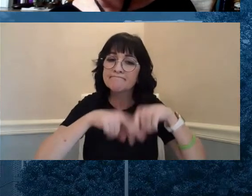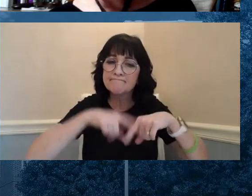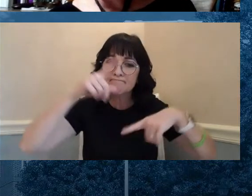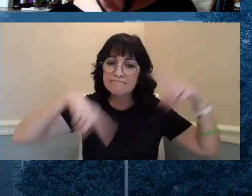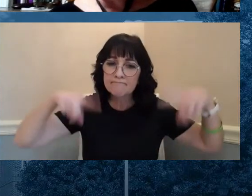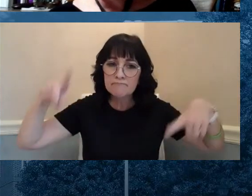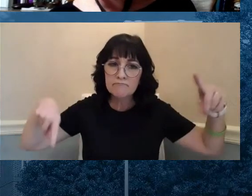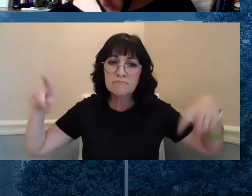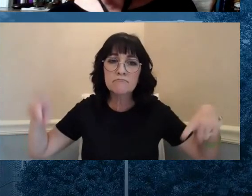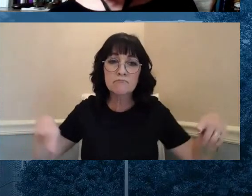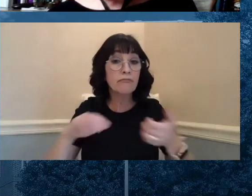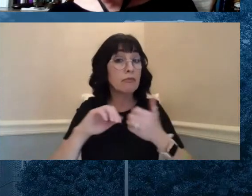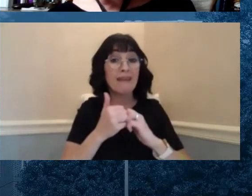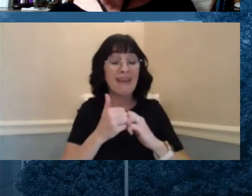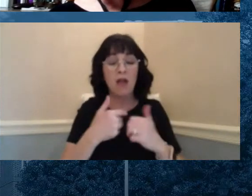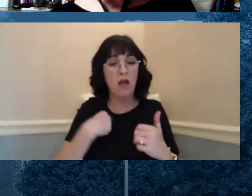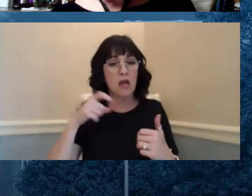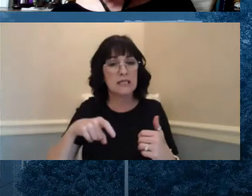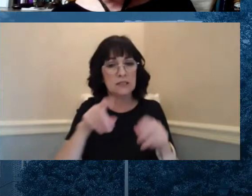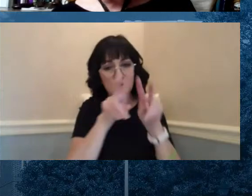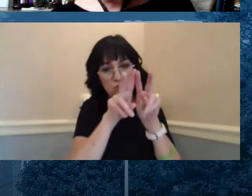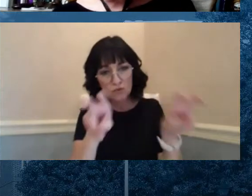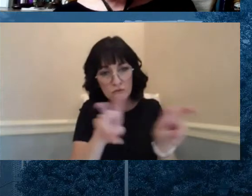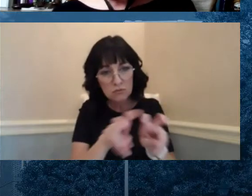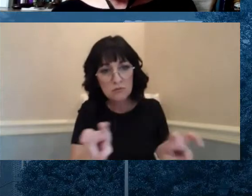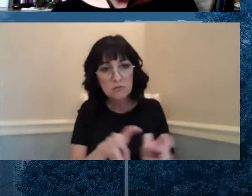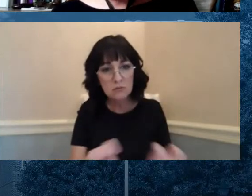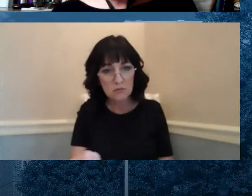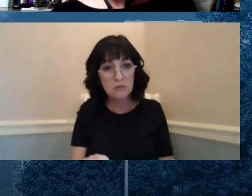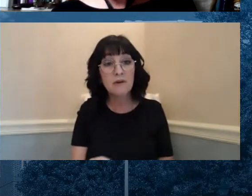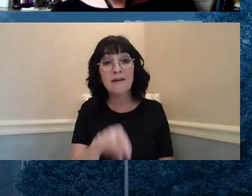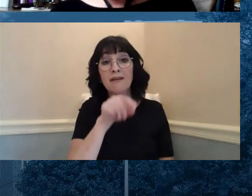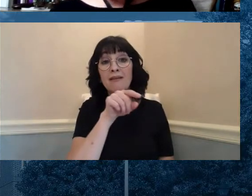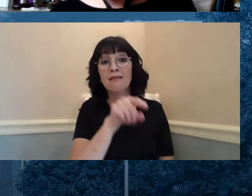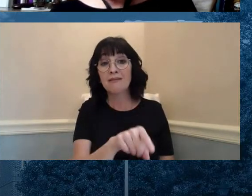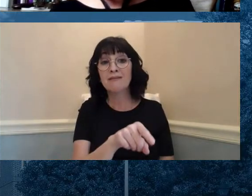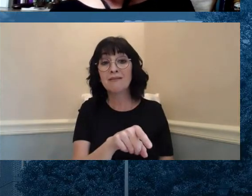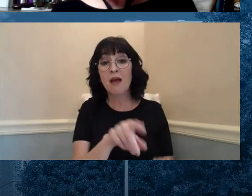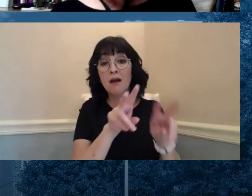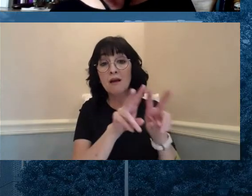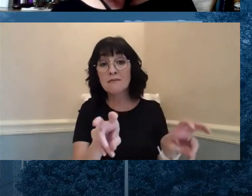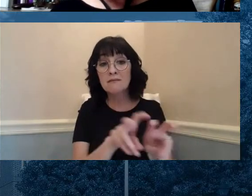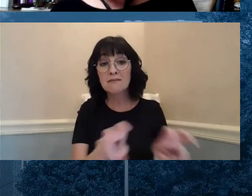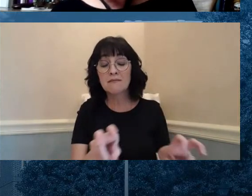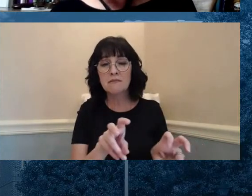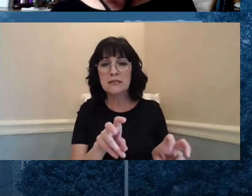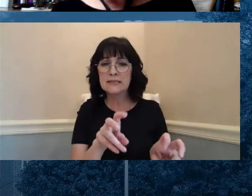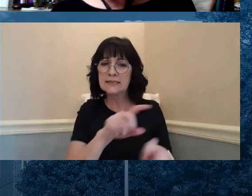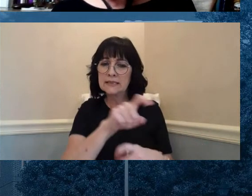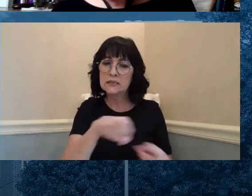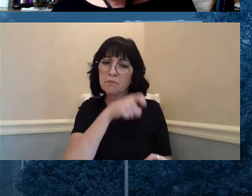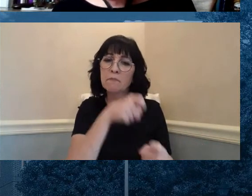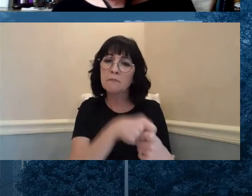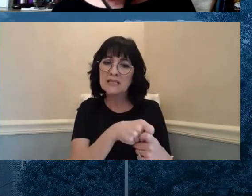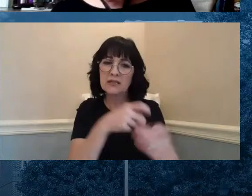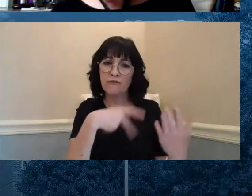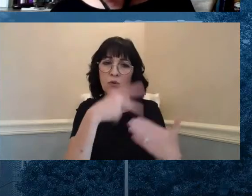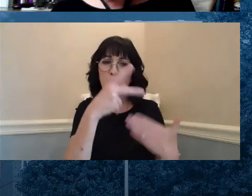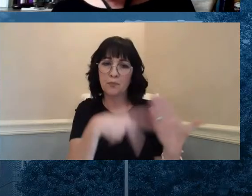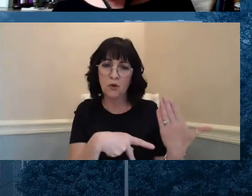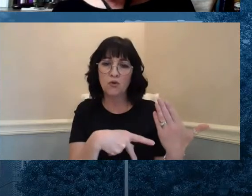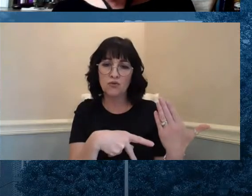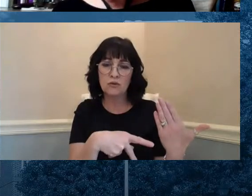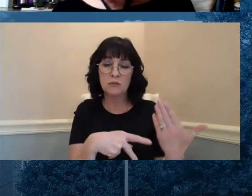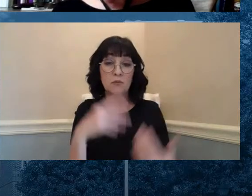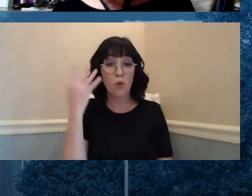what learning needs they have based on where they were when they last left us, but where they are now, because we need to see where